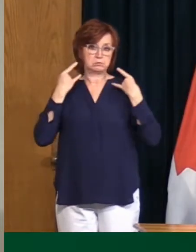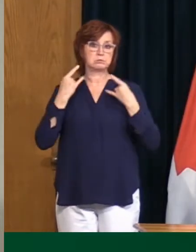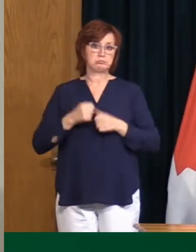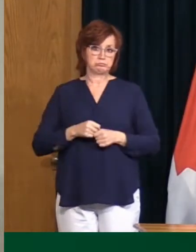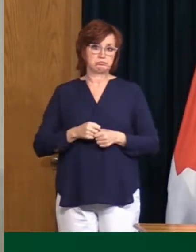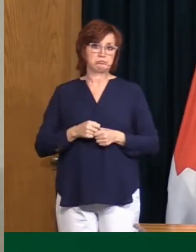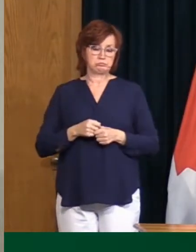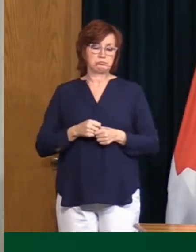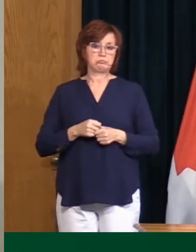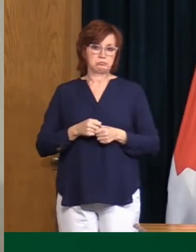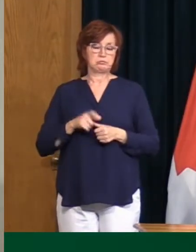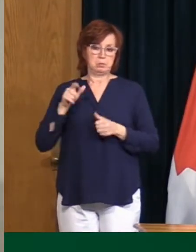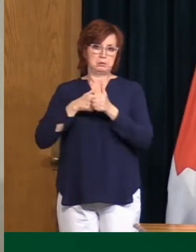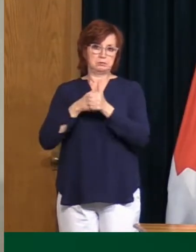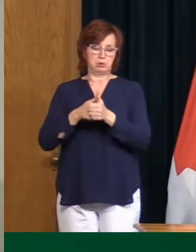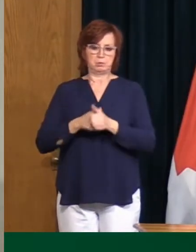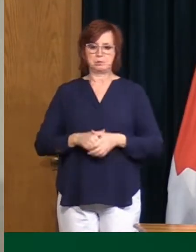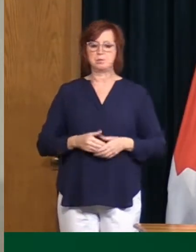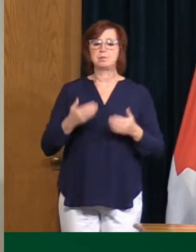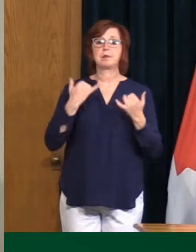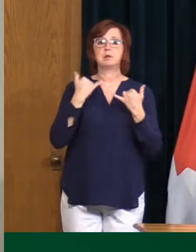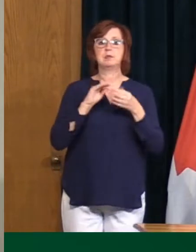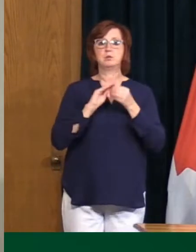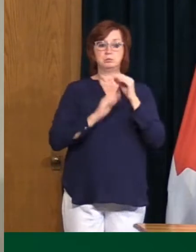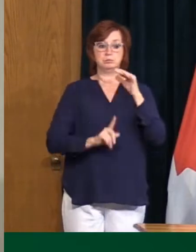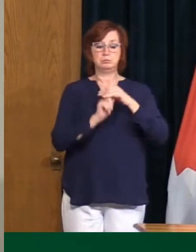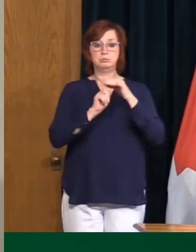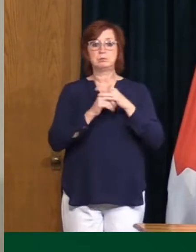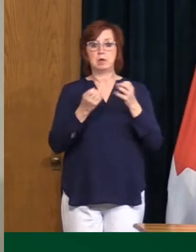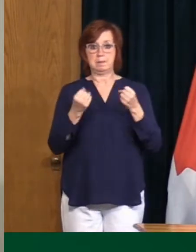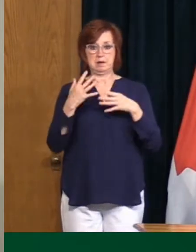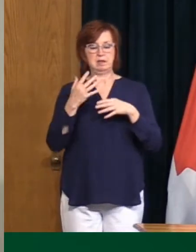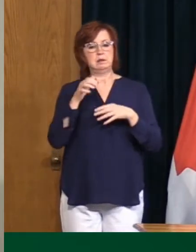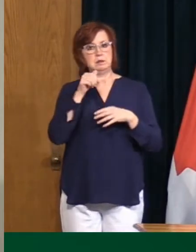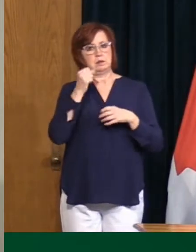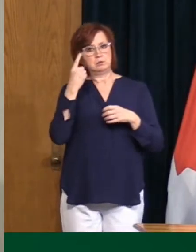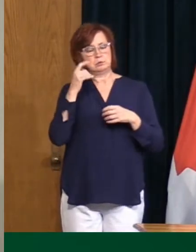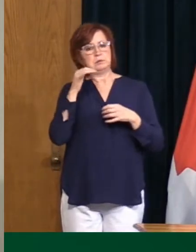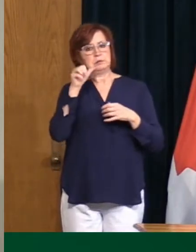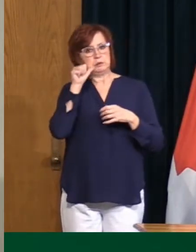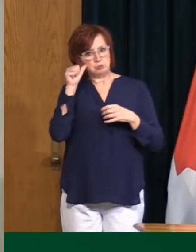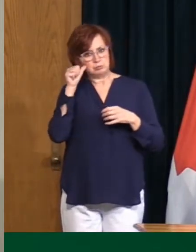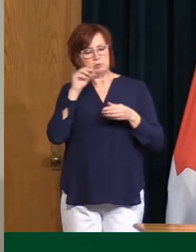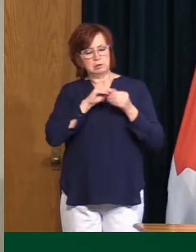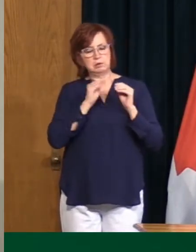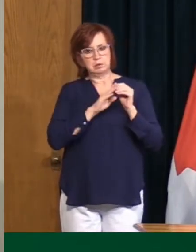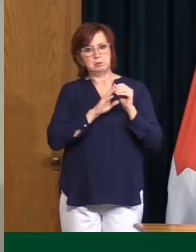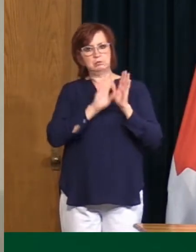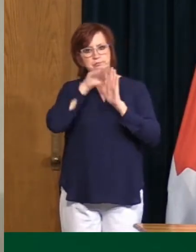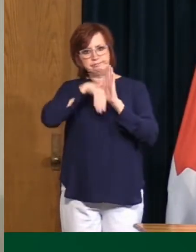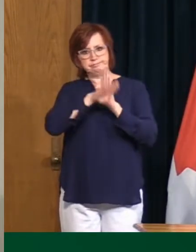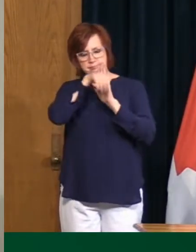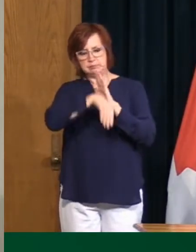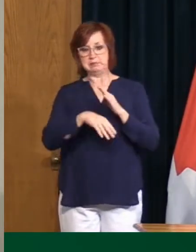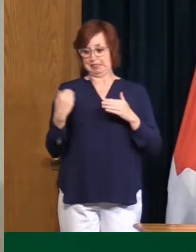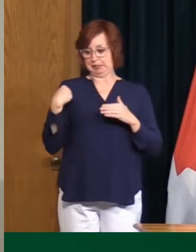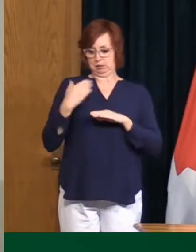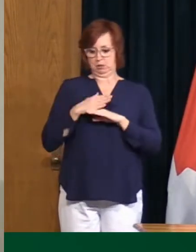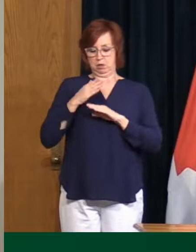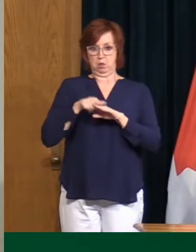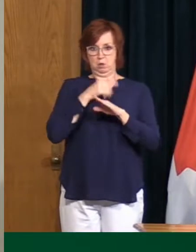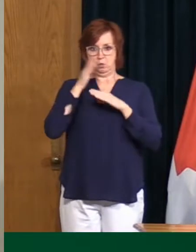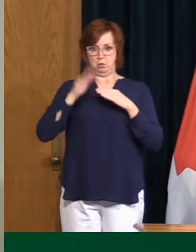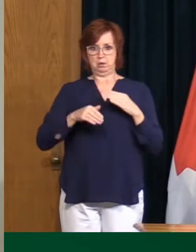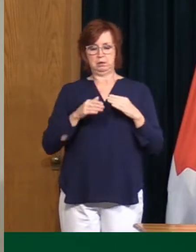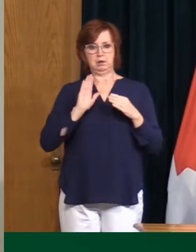In terms of our case counts, again, our case numbers fluctuate from day to day, and over the long weekend, we were very happy to